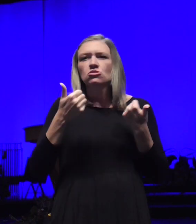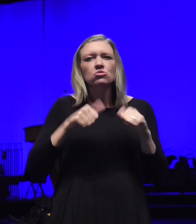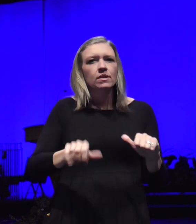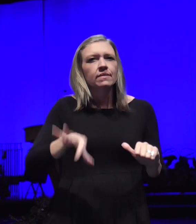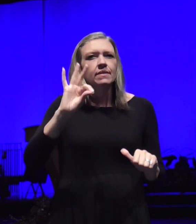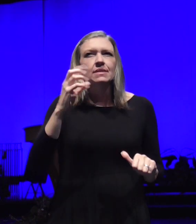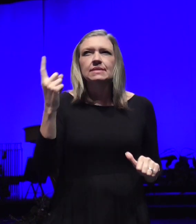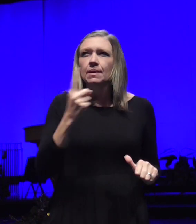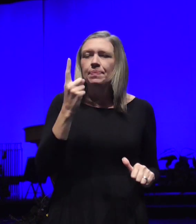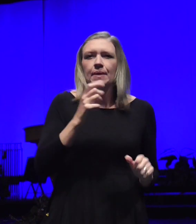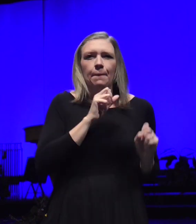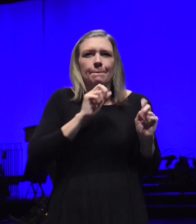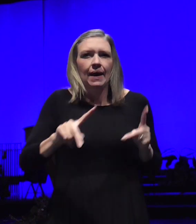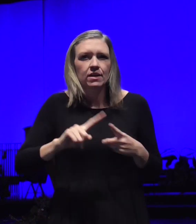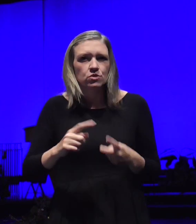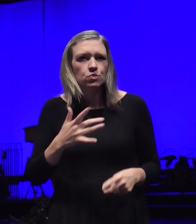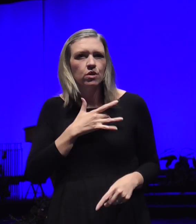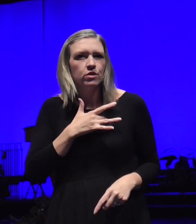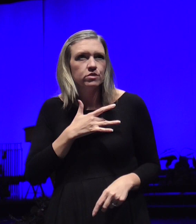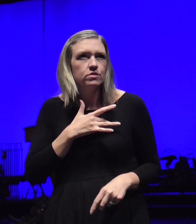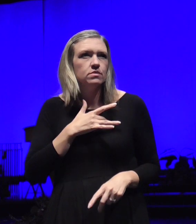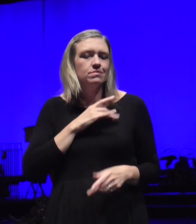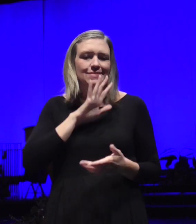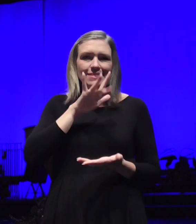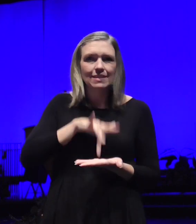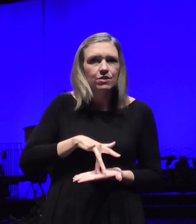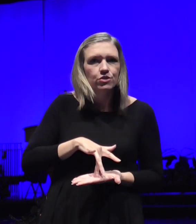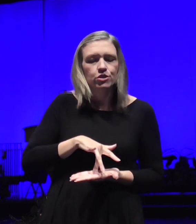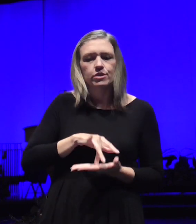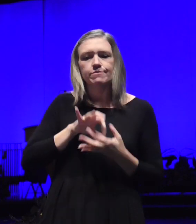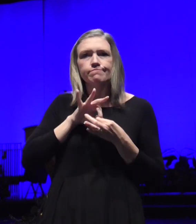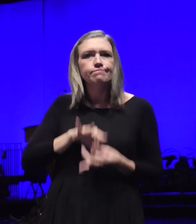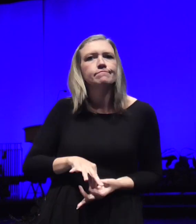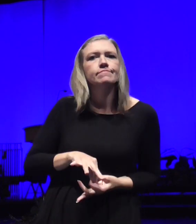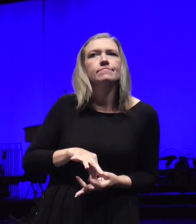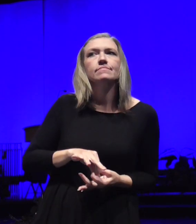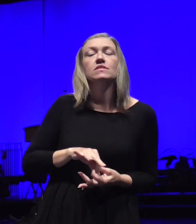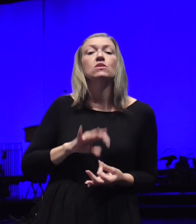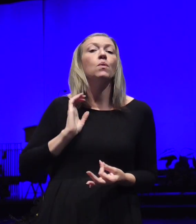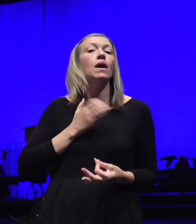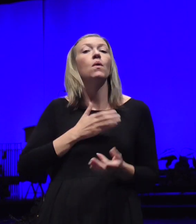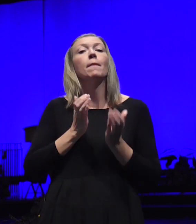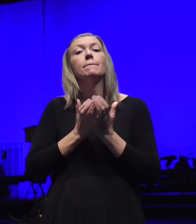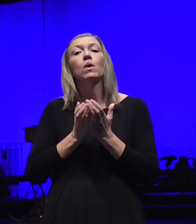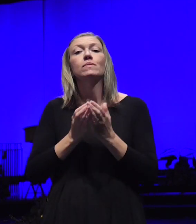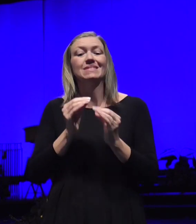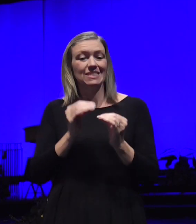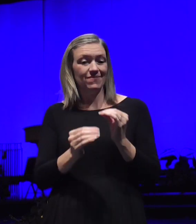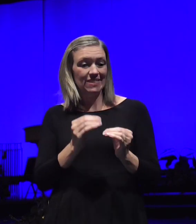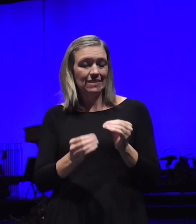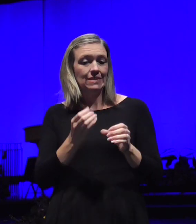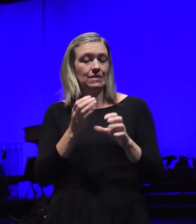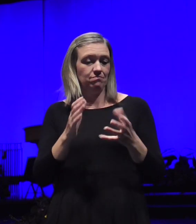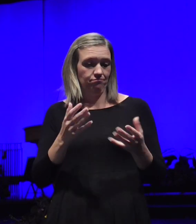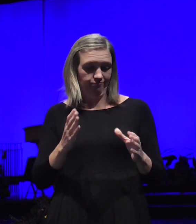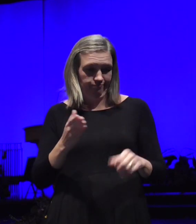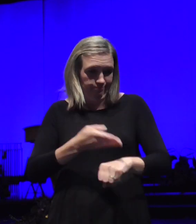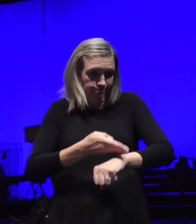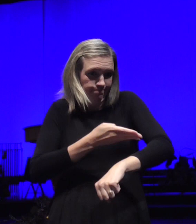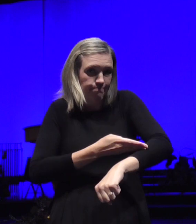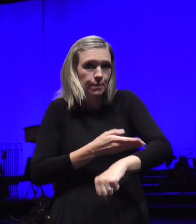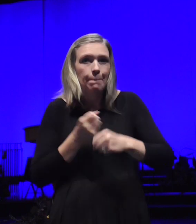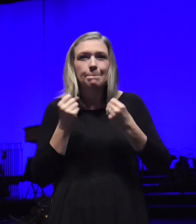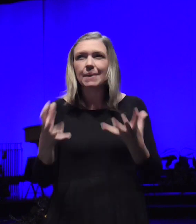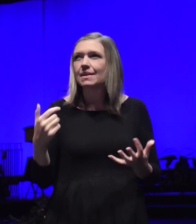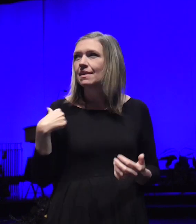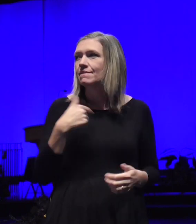us back to our heart, bring us back to our center. And so our rowboats were fixed, and many of us